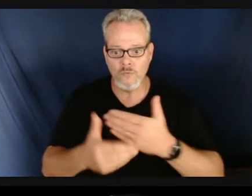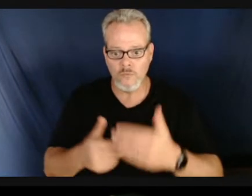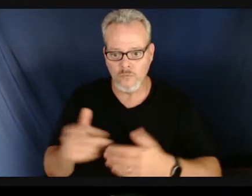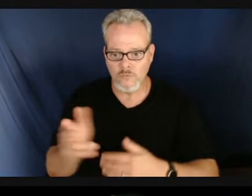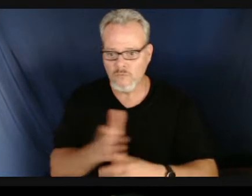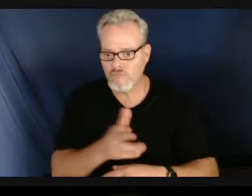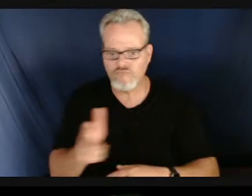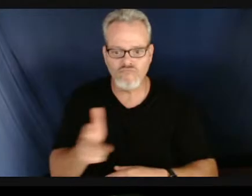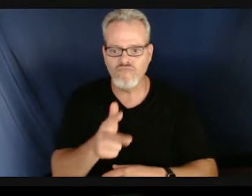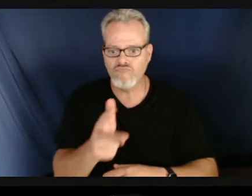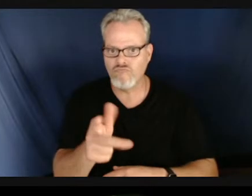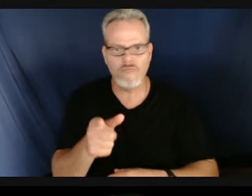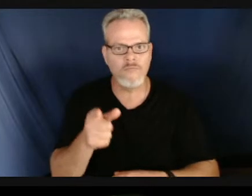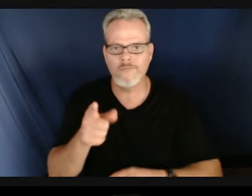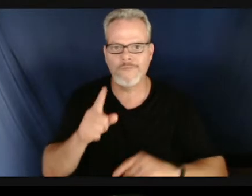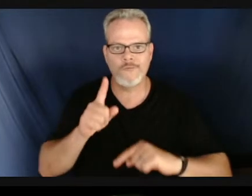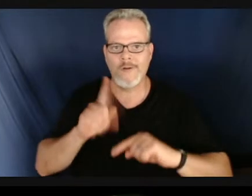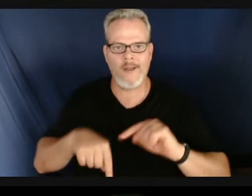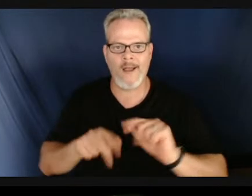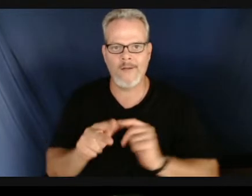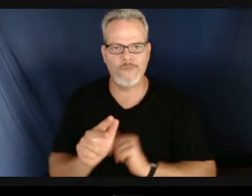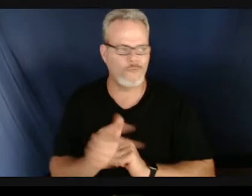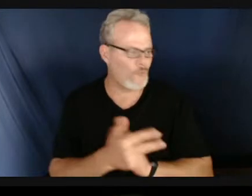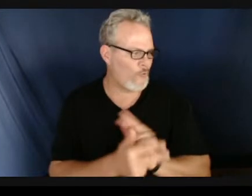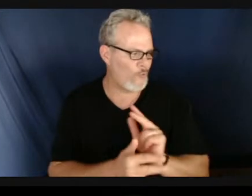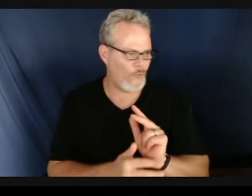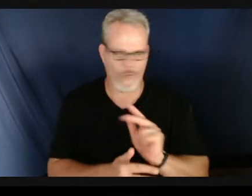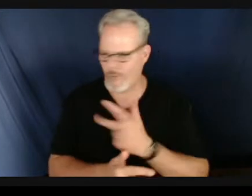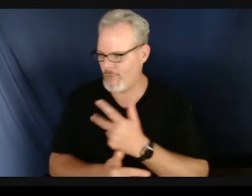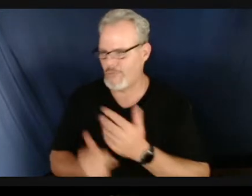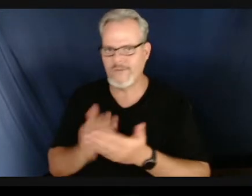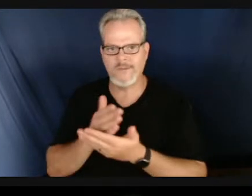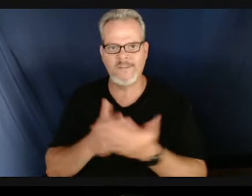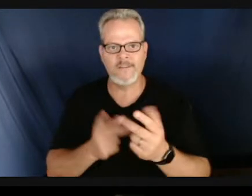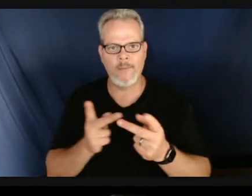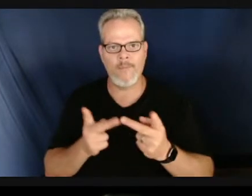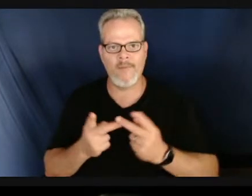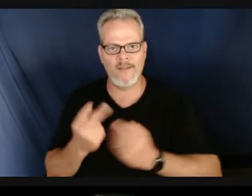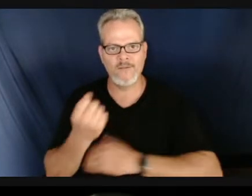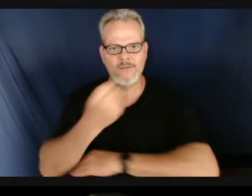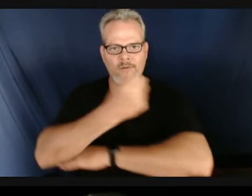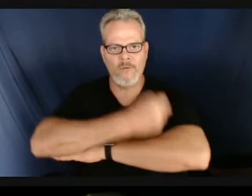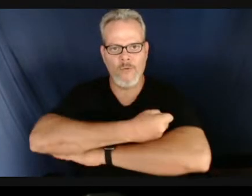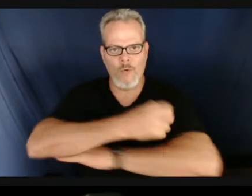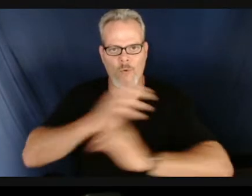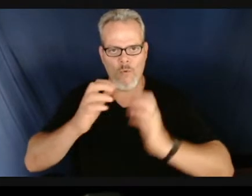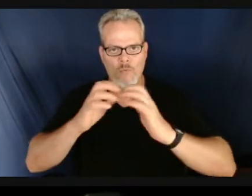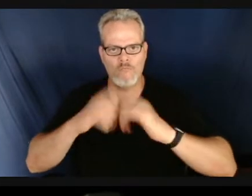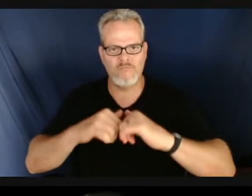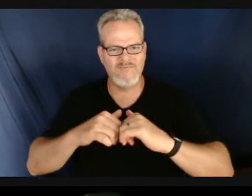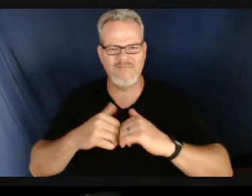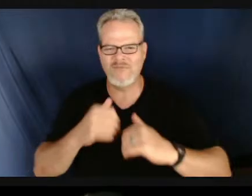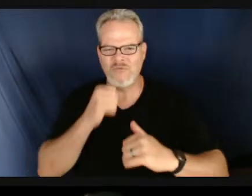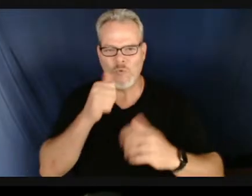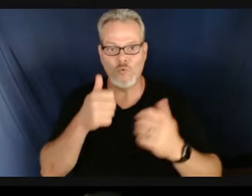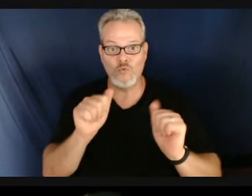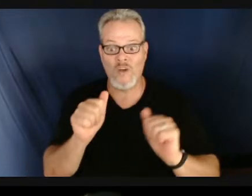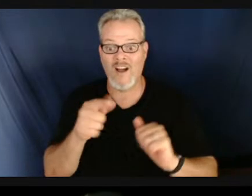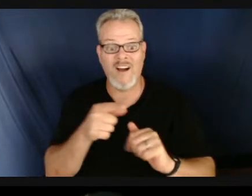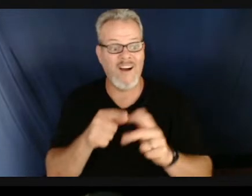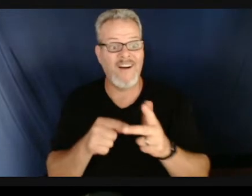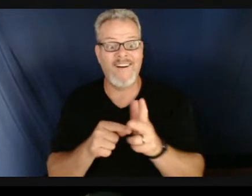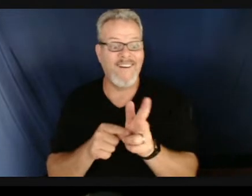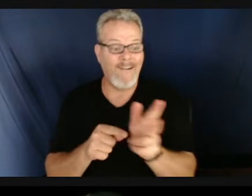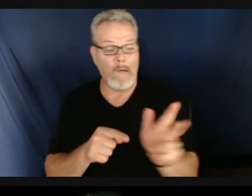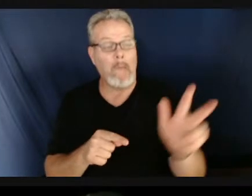to turn in some places in the park. They've closed off some areas and there are detours. So don't try. I watched the guy try to pull in through